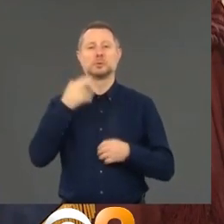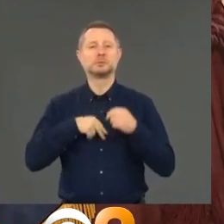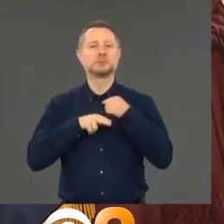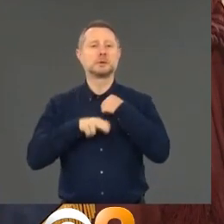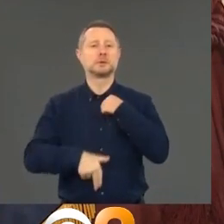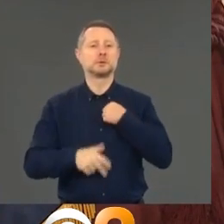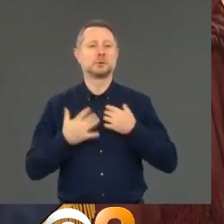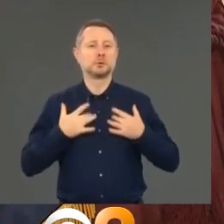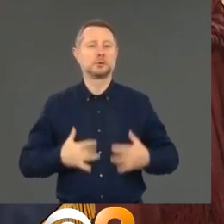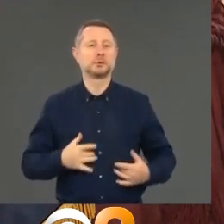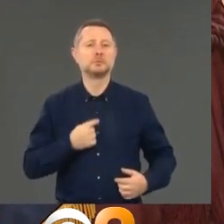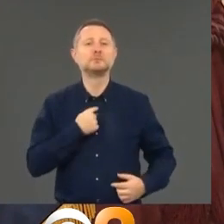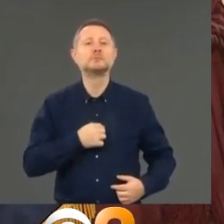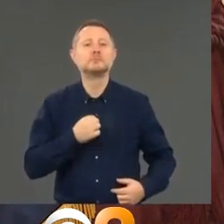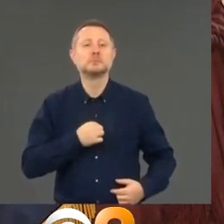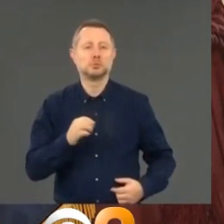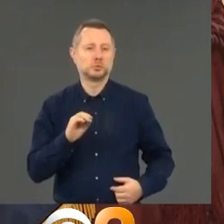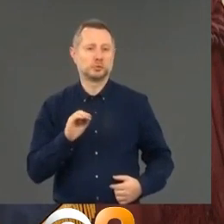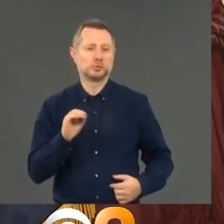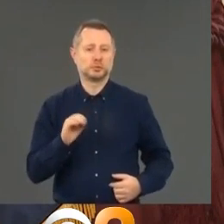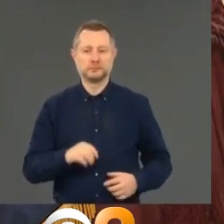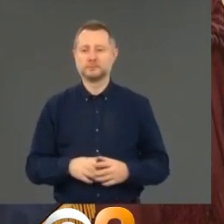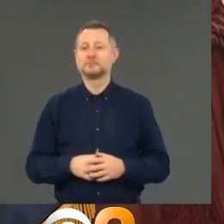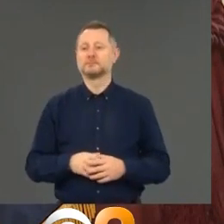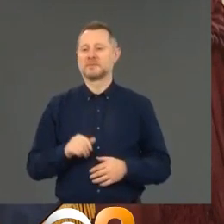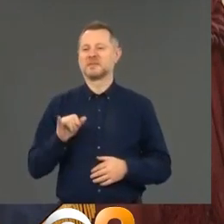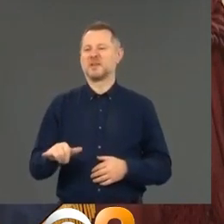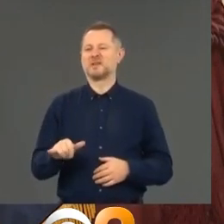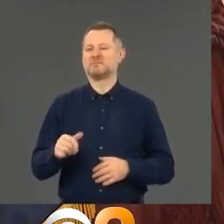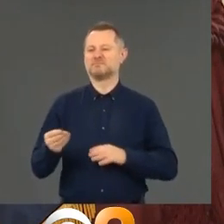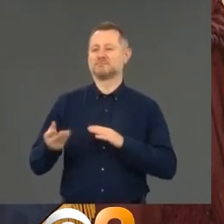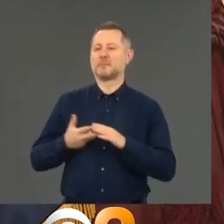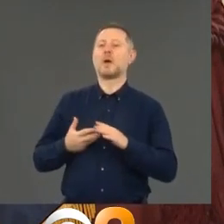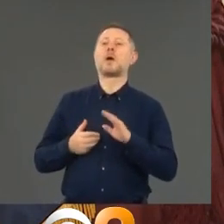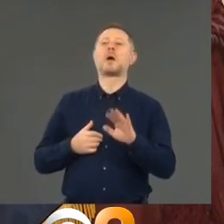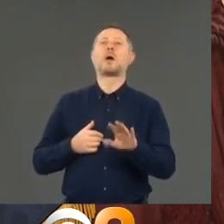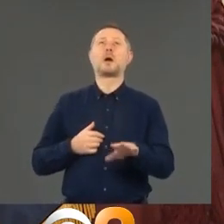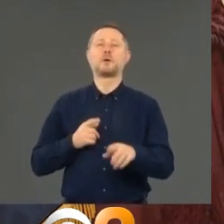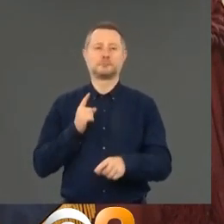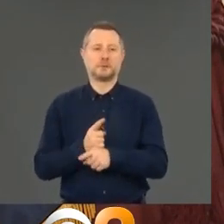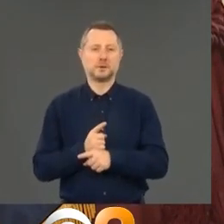is a cue to me to understand that today is not Saturday.